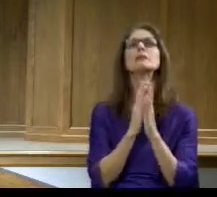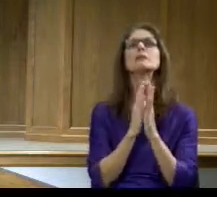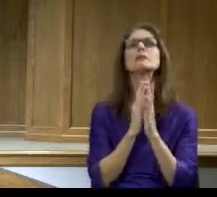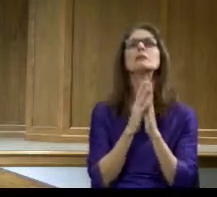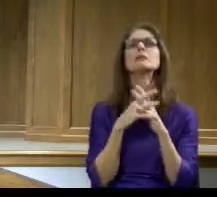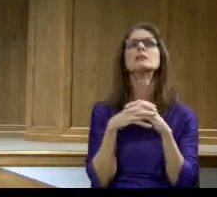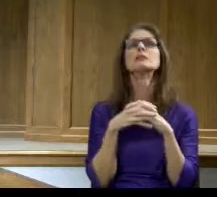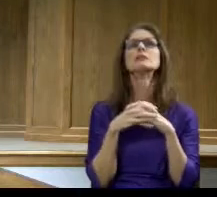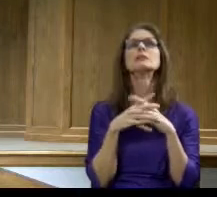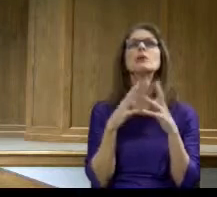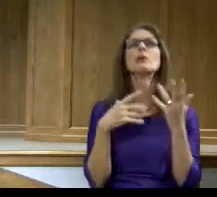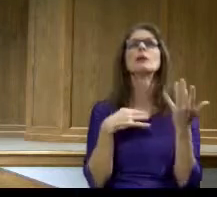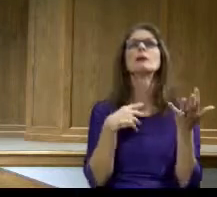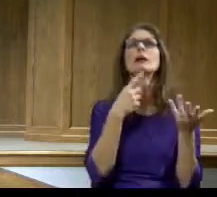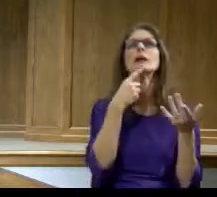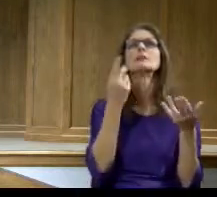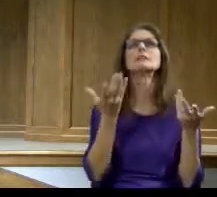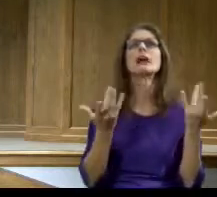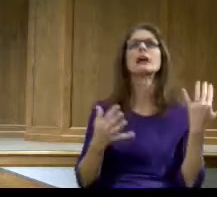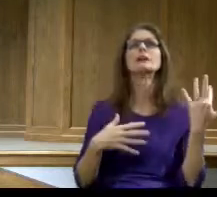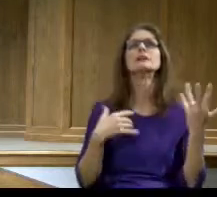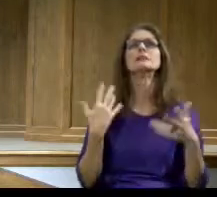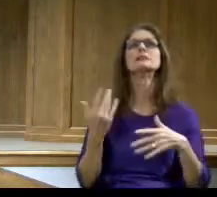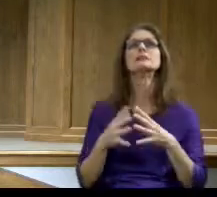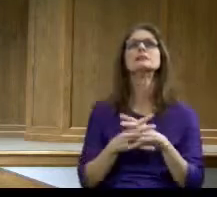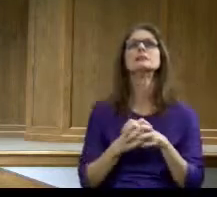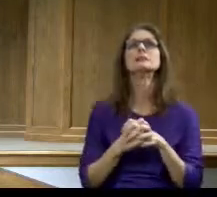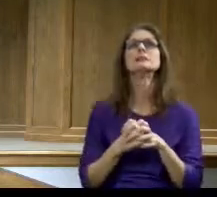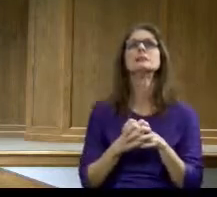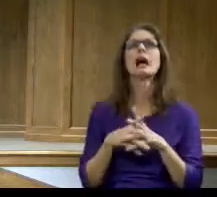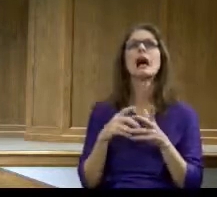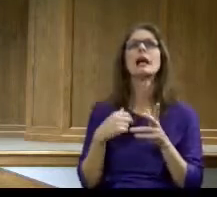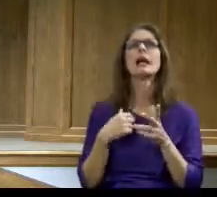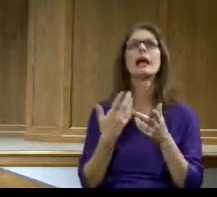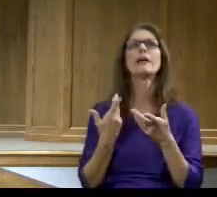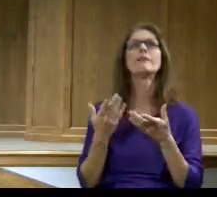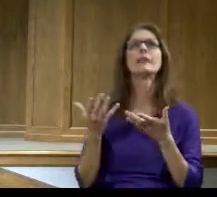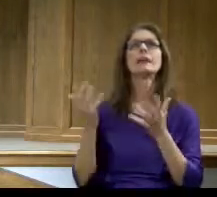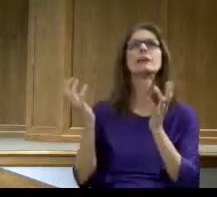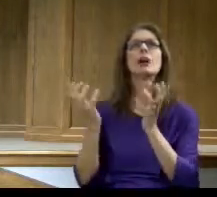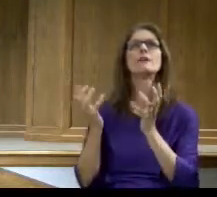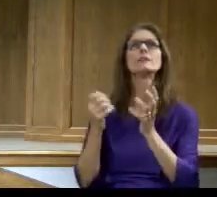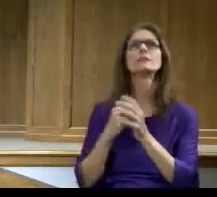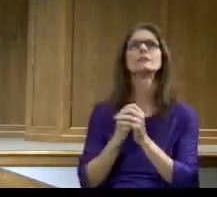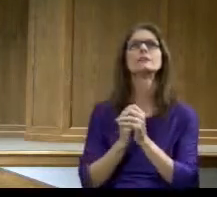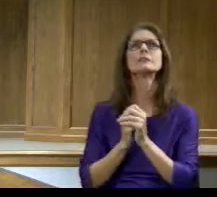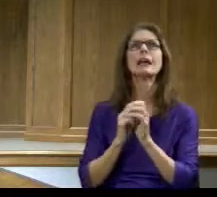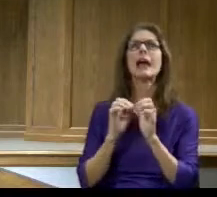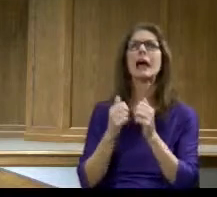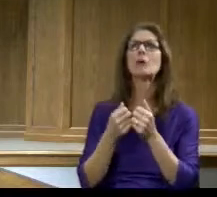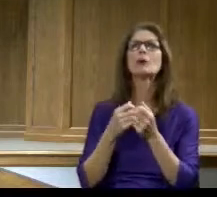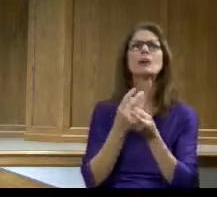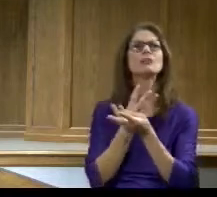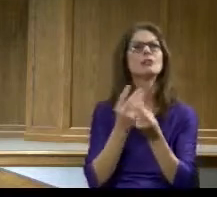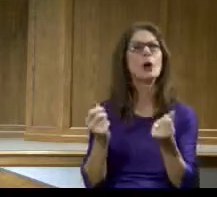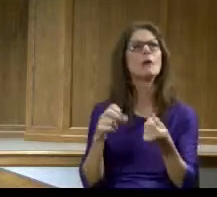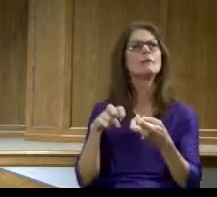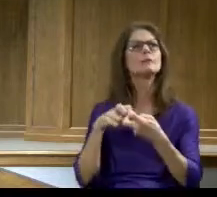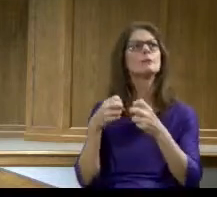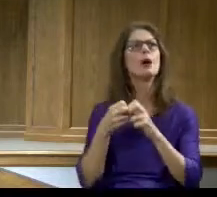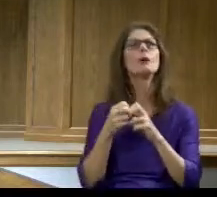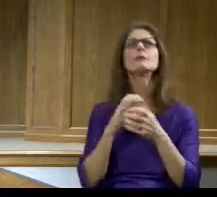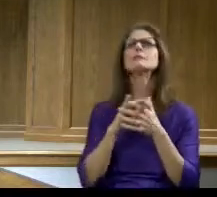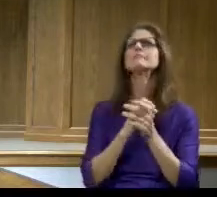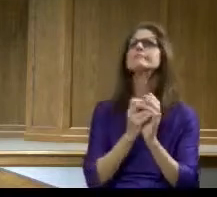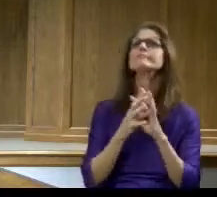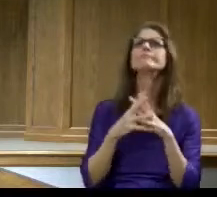am I going to say? I've got that conversation. How are we going to get out of this problem? Do you